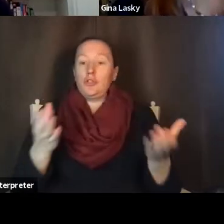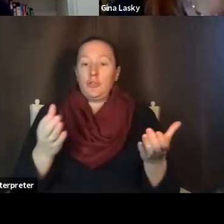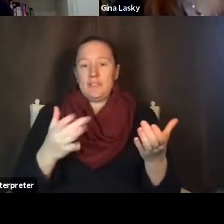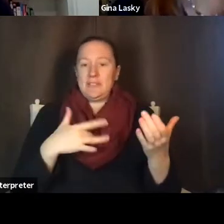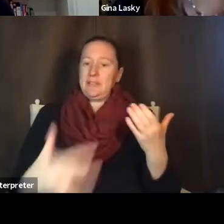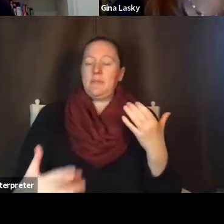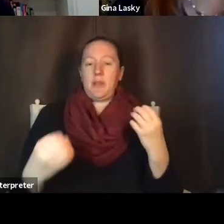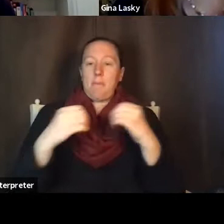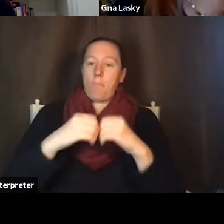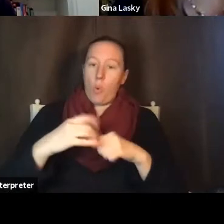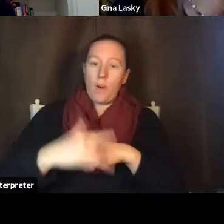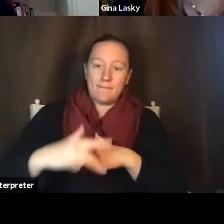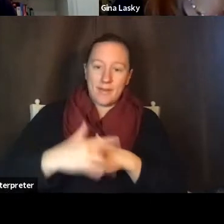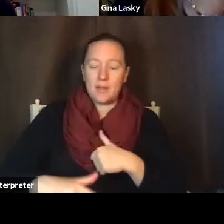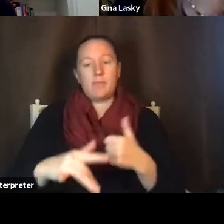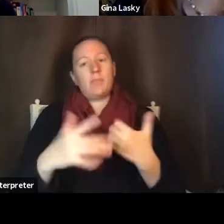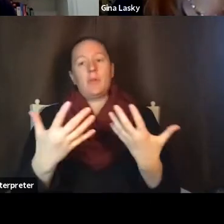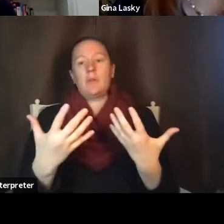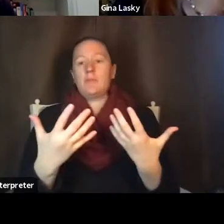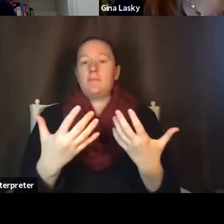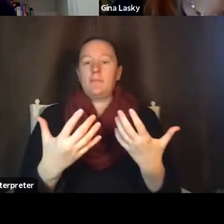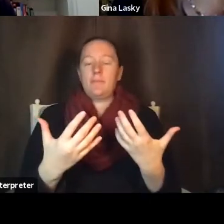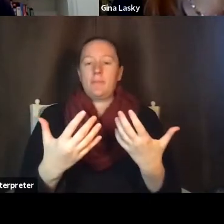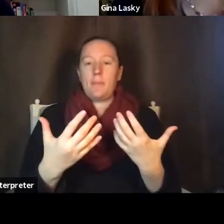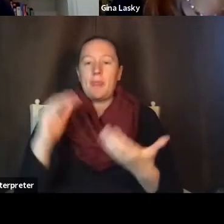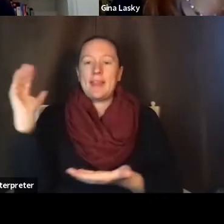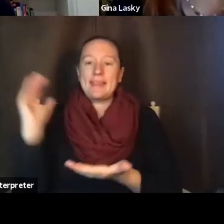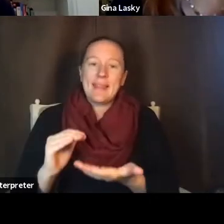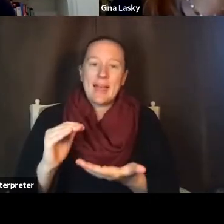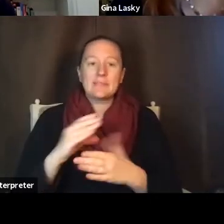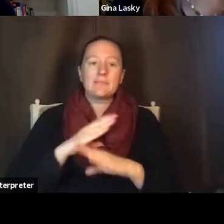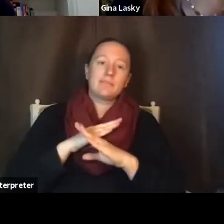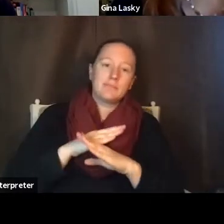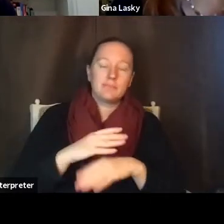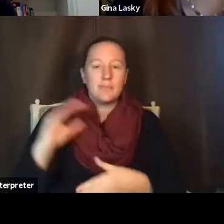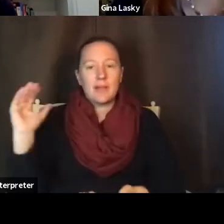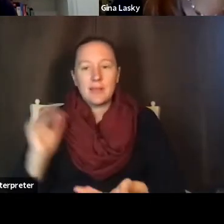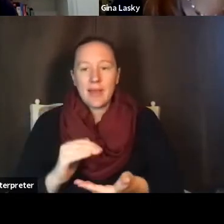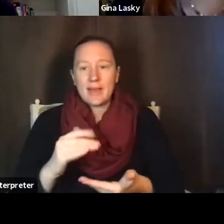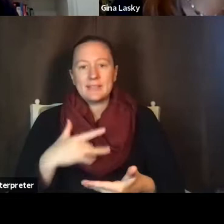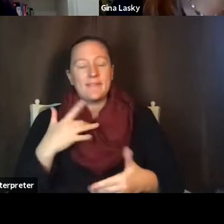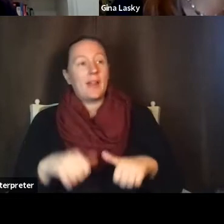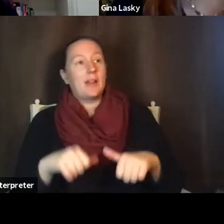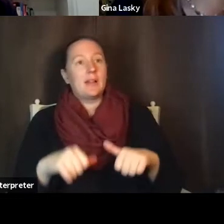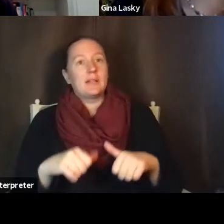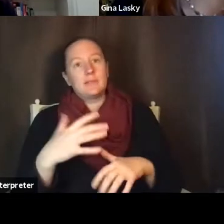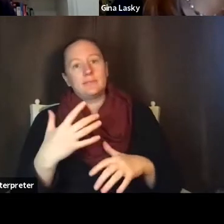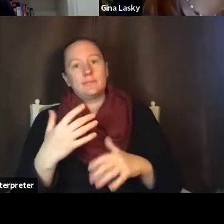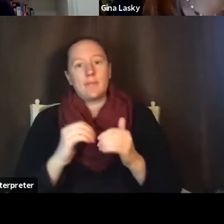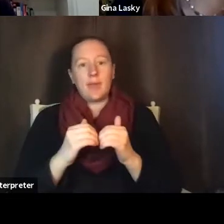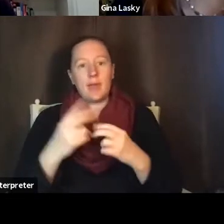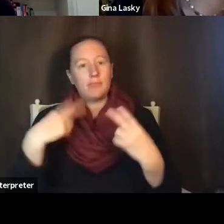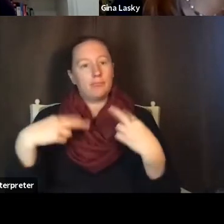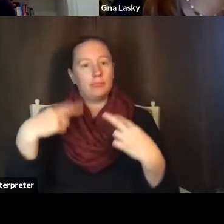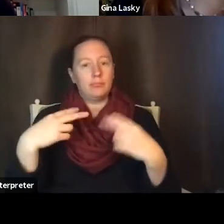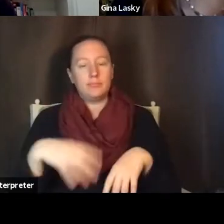and as a care that has fewer access barriers, such as stigma that may come with accessing mental health and substance